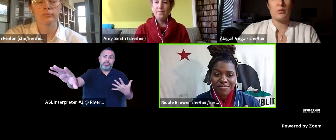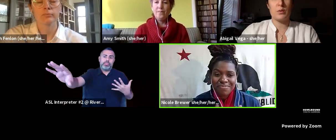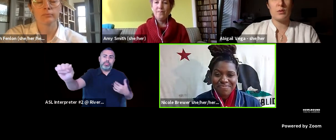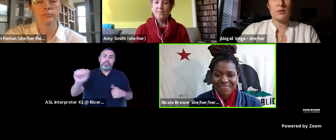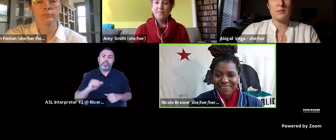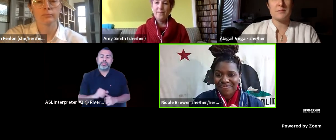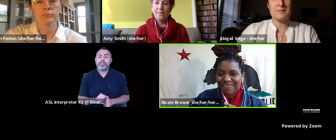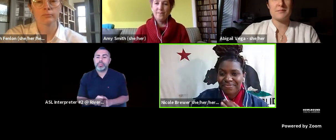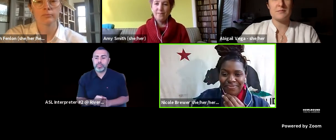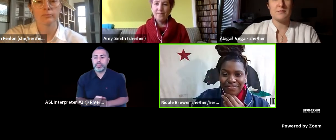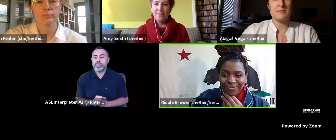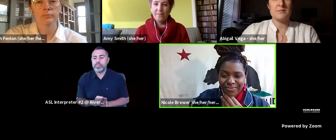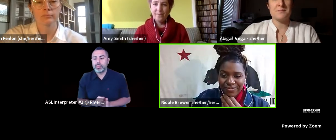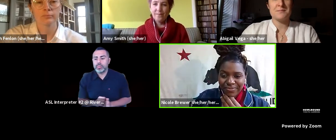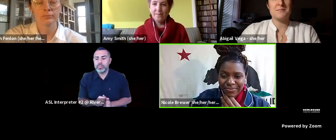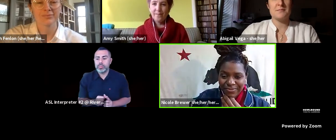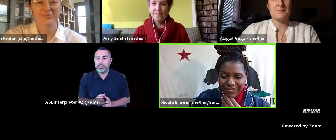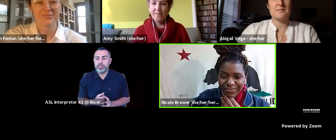1, 2, 3, 4, 5.